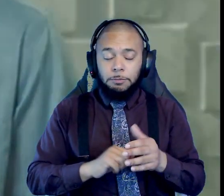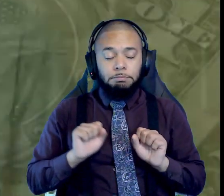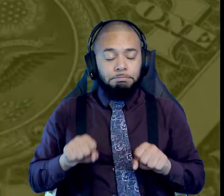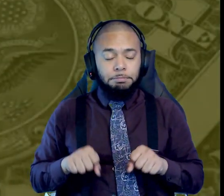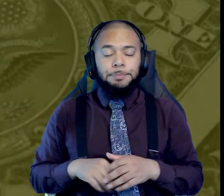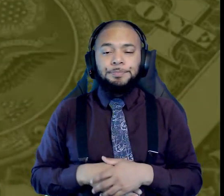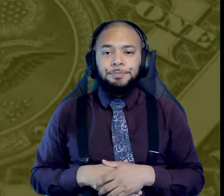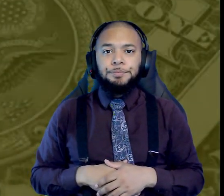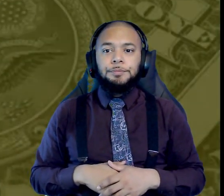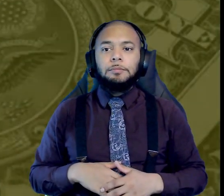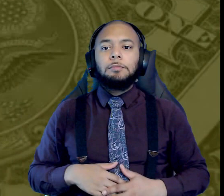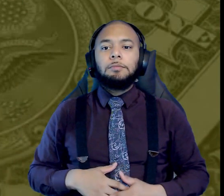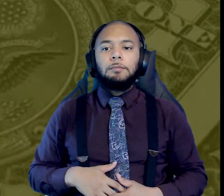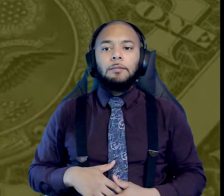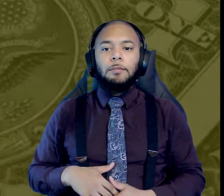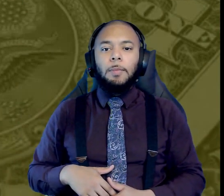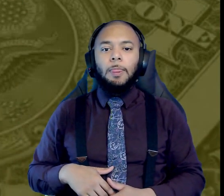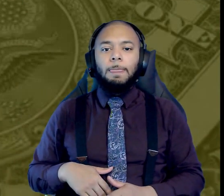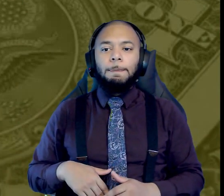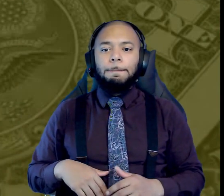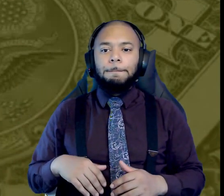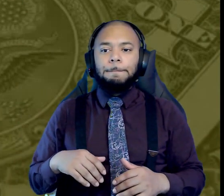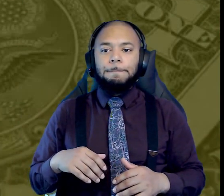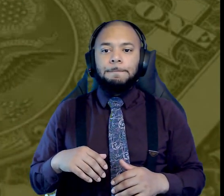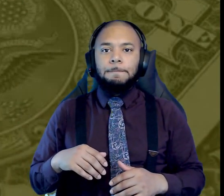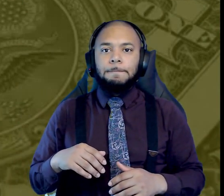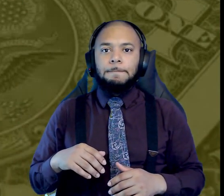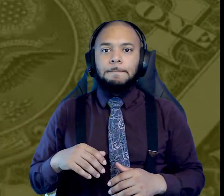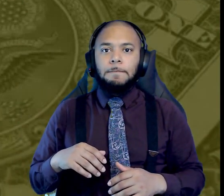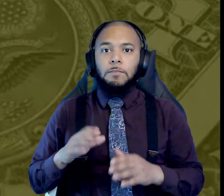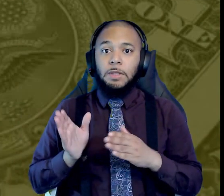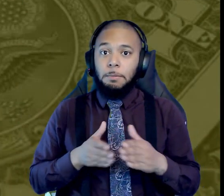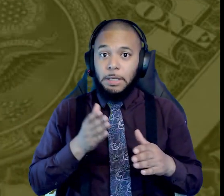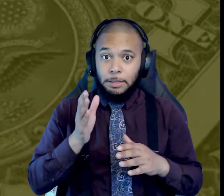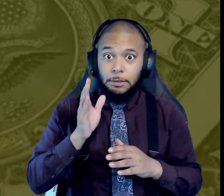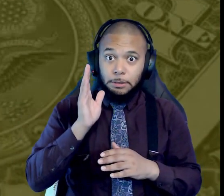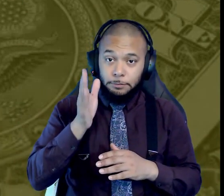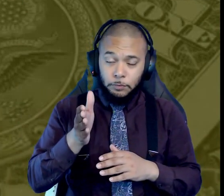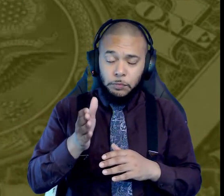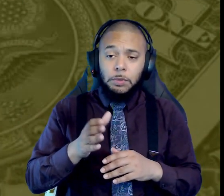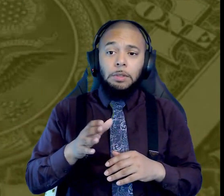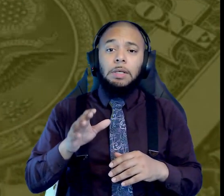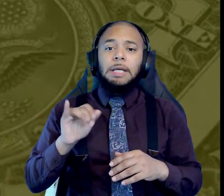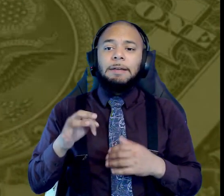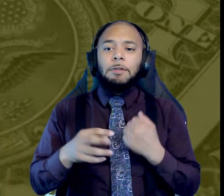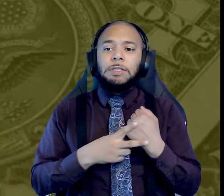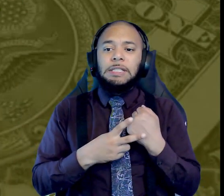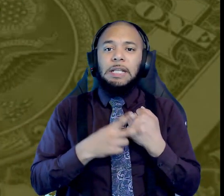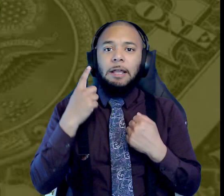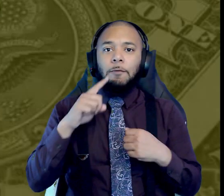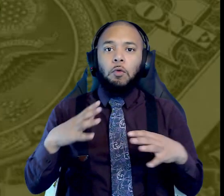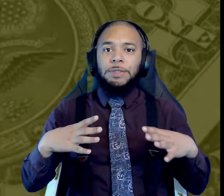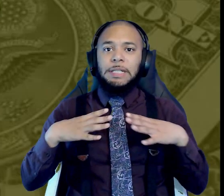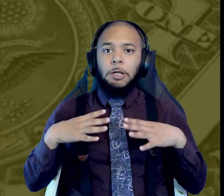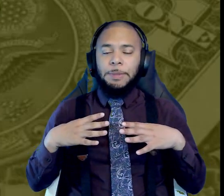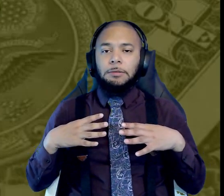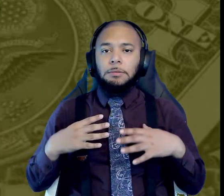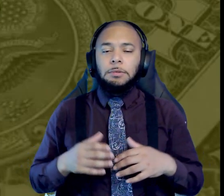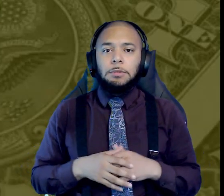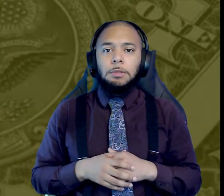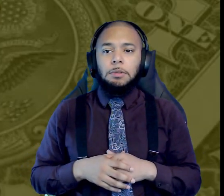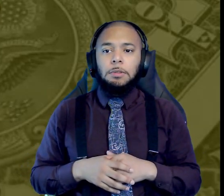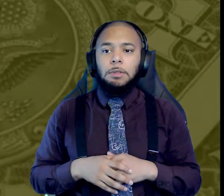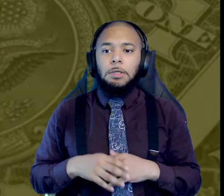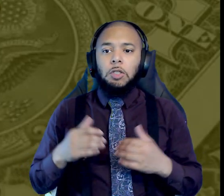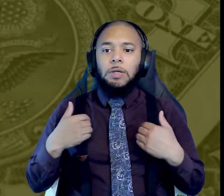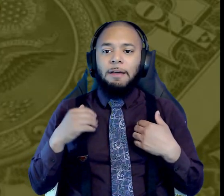planning also what can be tax deductible again planning ahead is when you save for retirement so there are things called